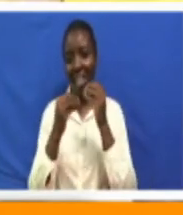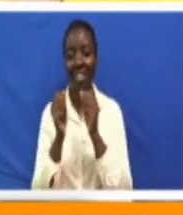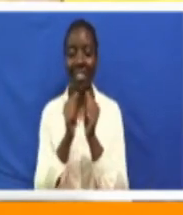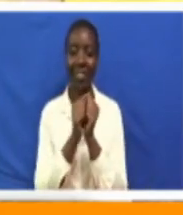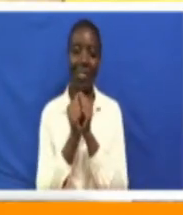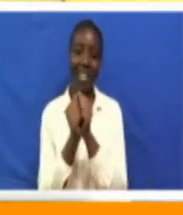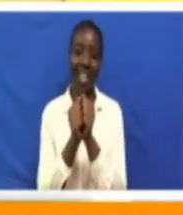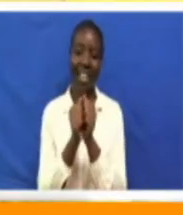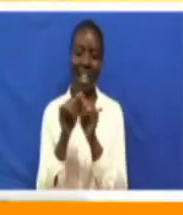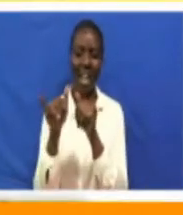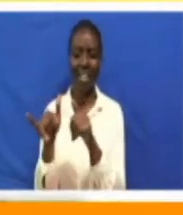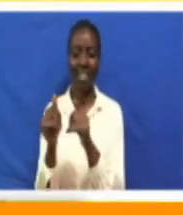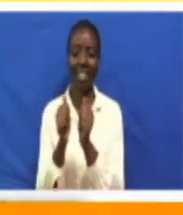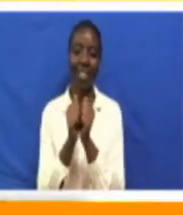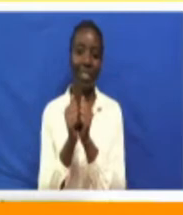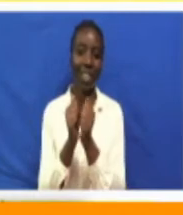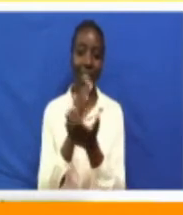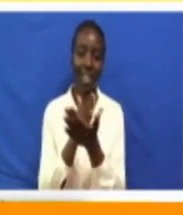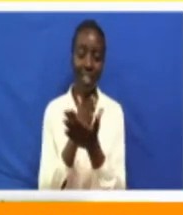foreign